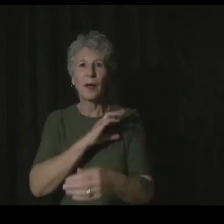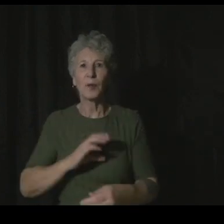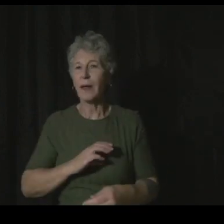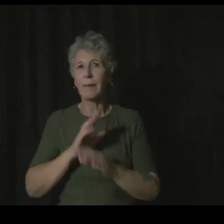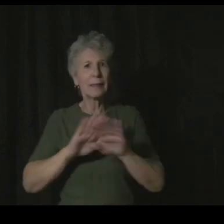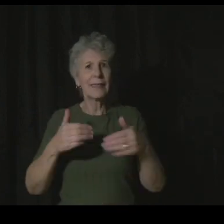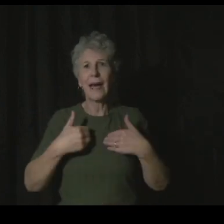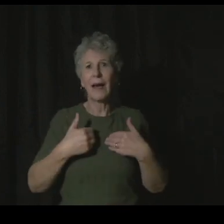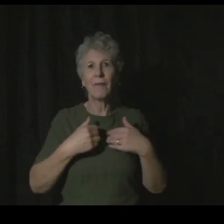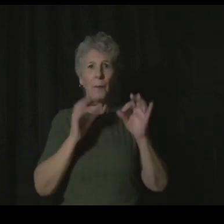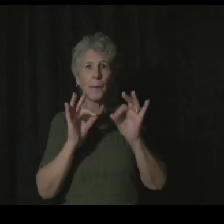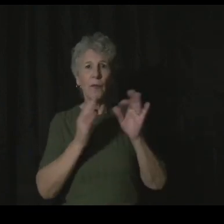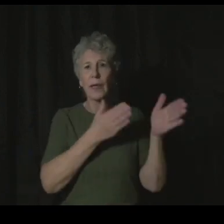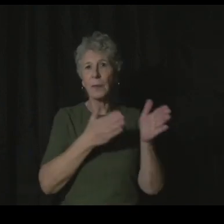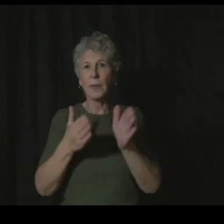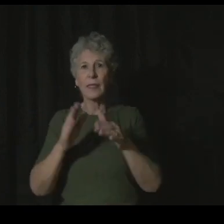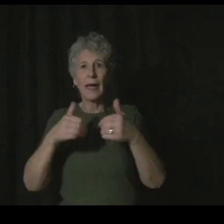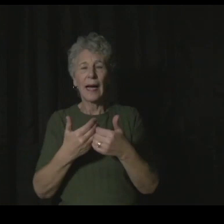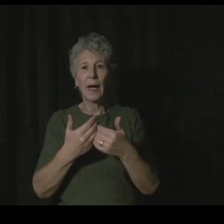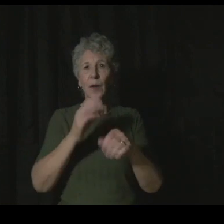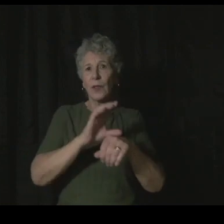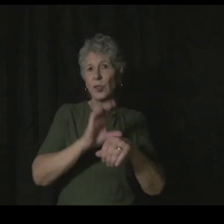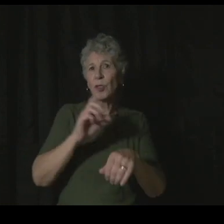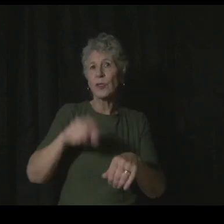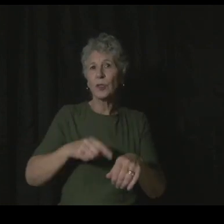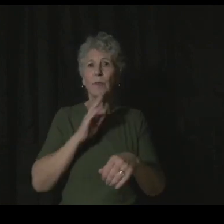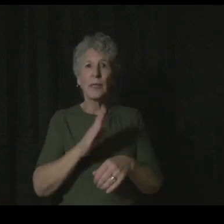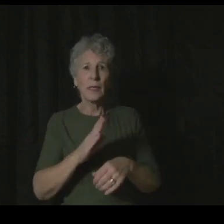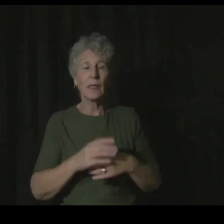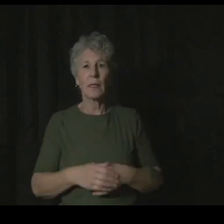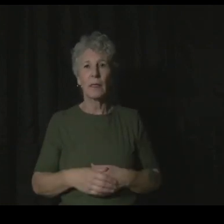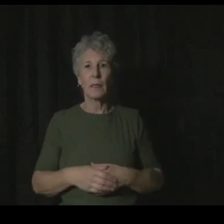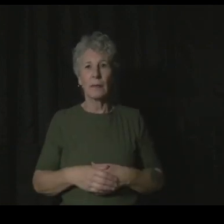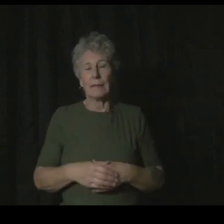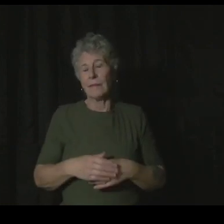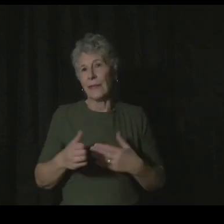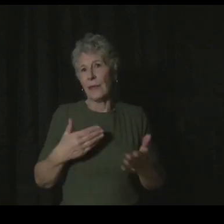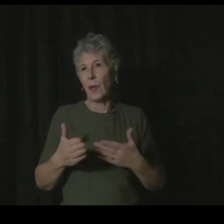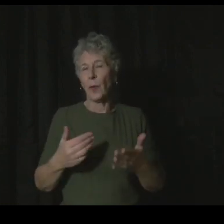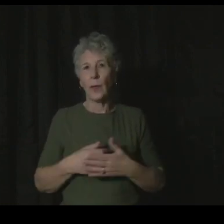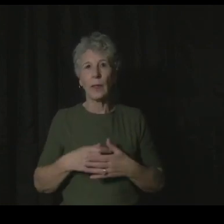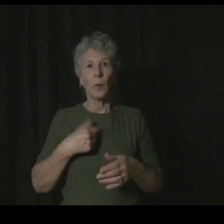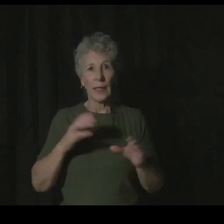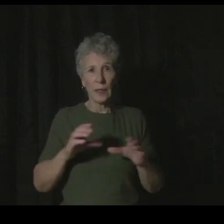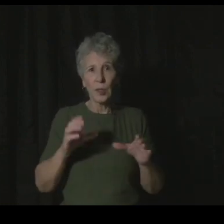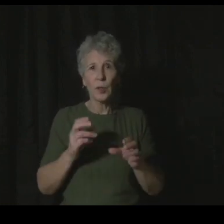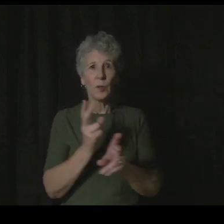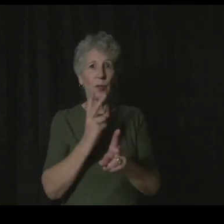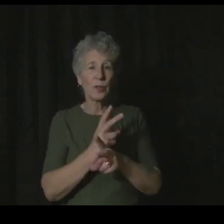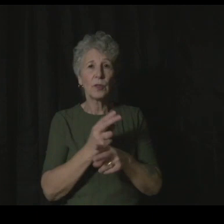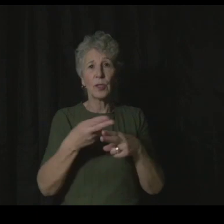a perfect plan for how the church ought to be. And although we do produce